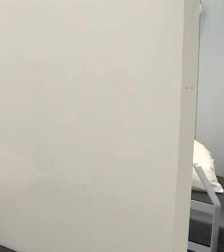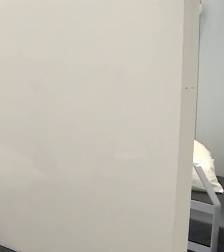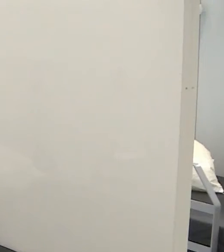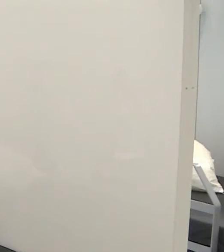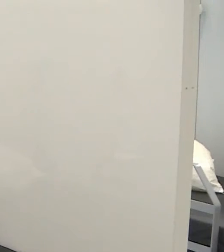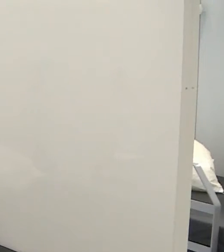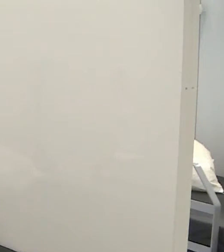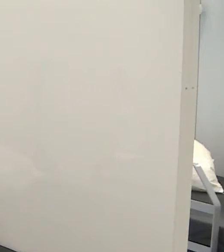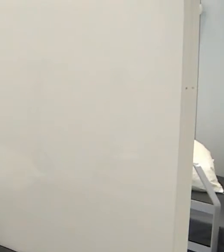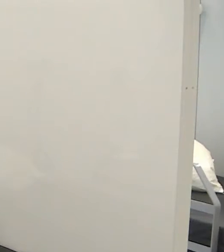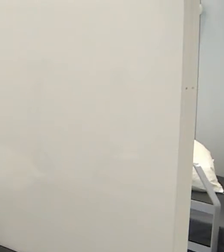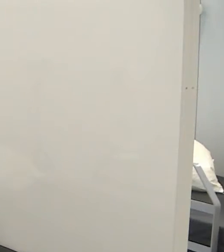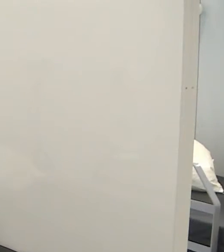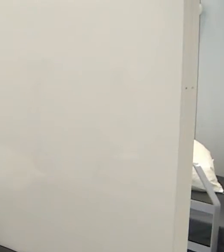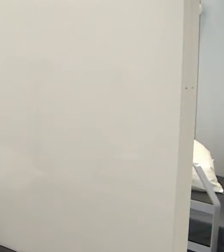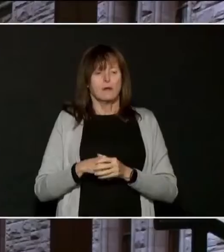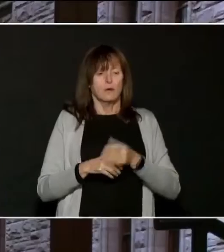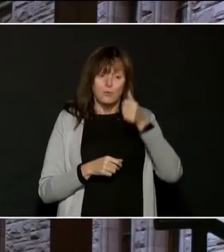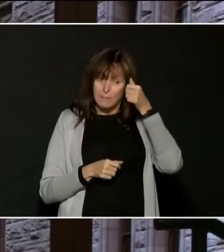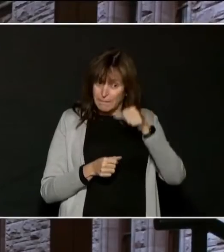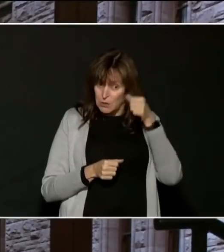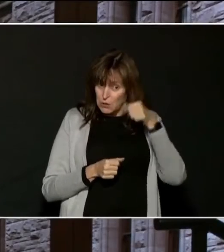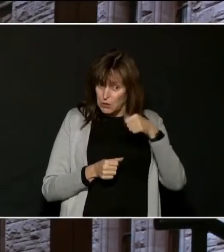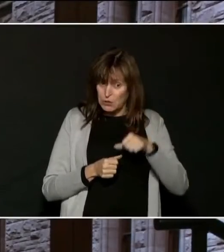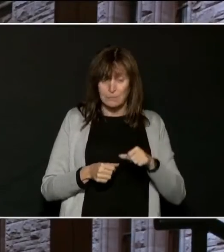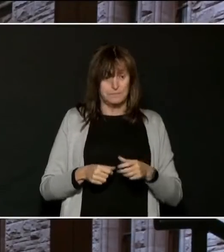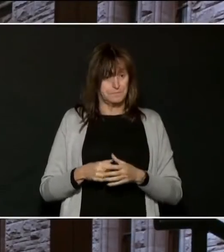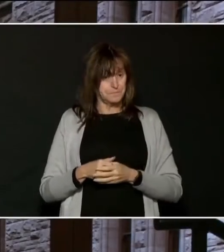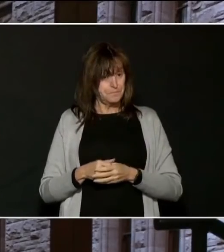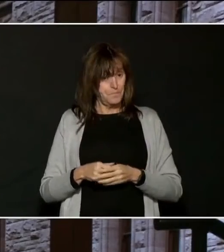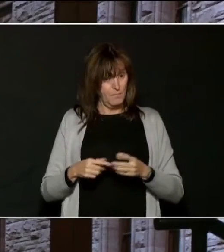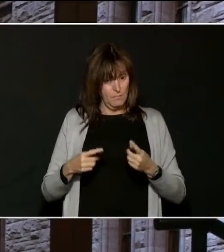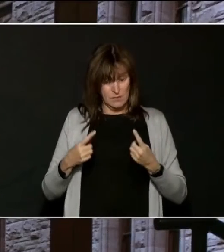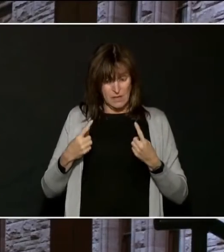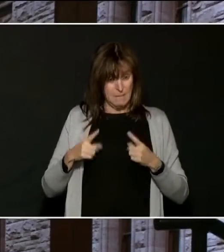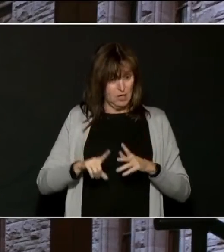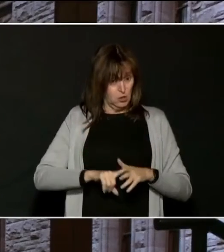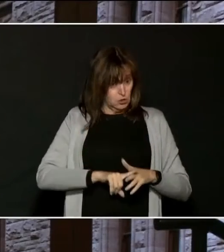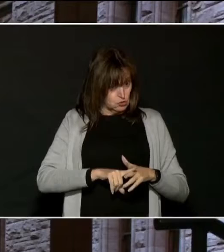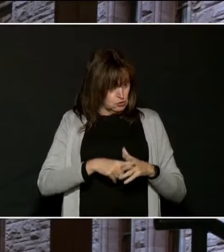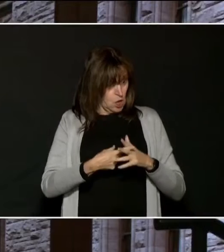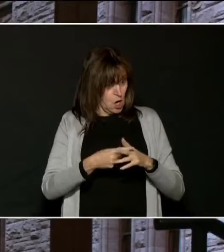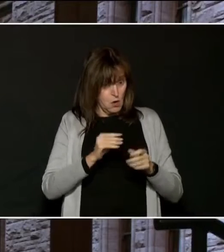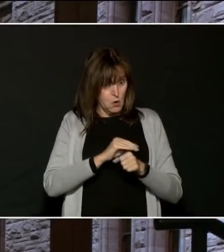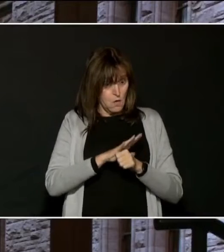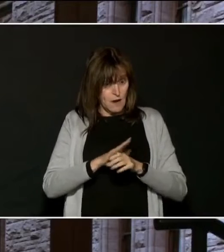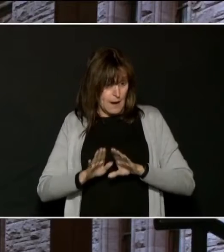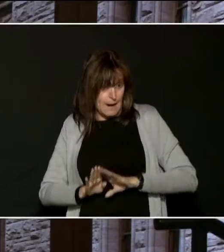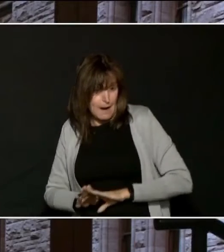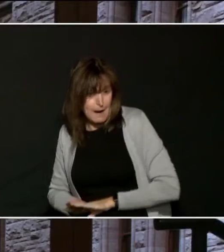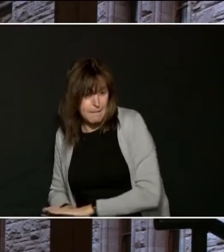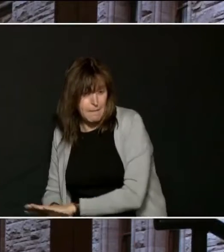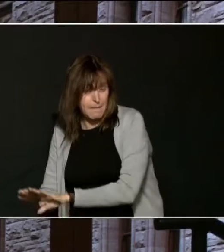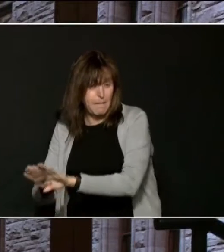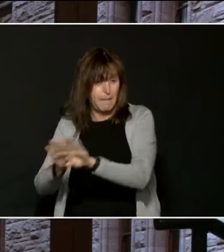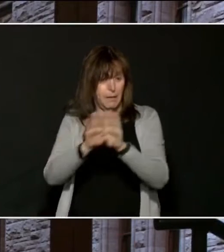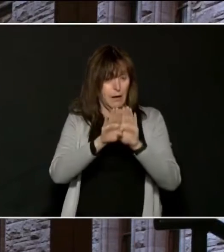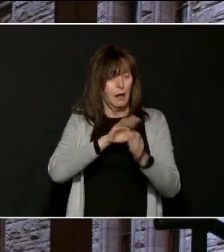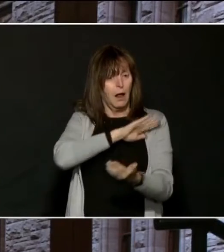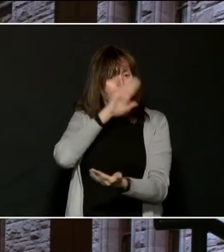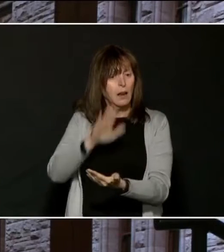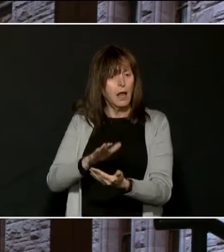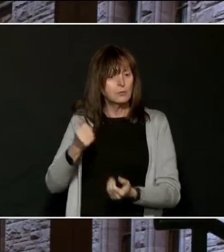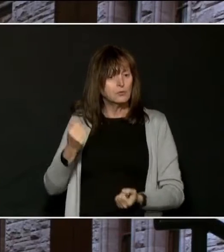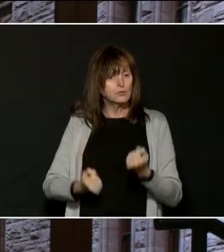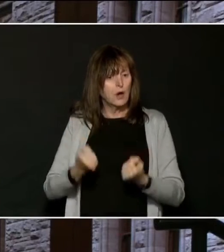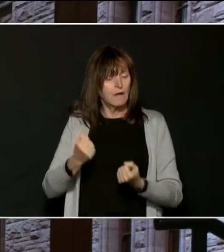was car crashes reduced, so there was less chance of people being injured and requiring intensive care unit. Surgeries were not occurring, and